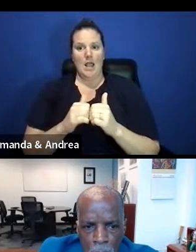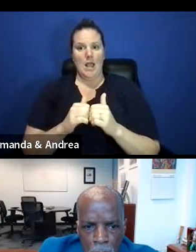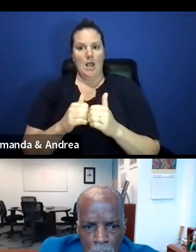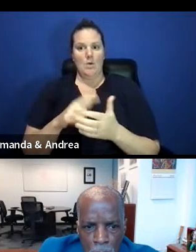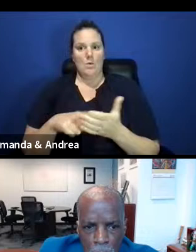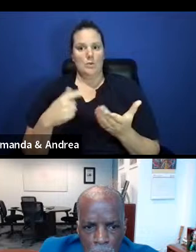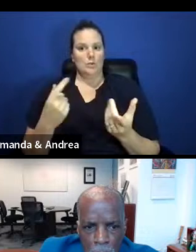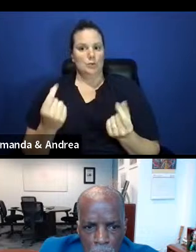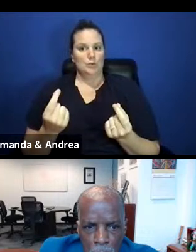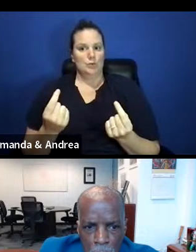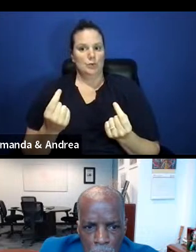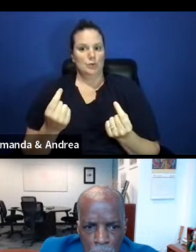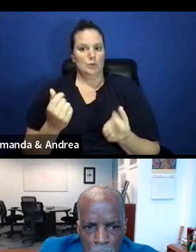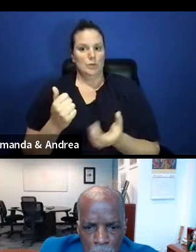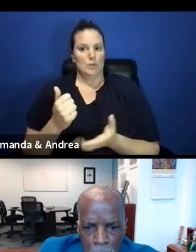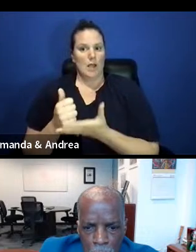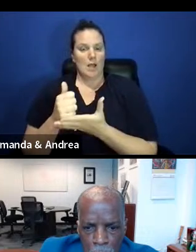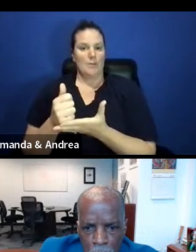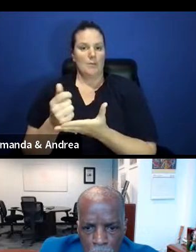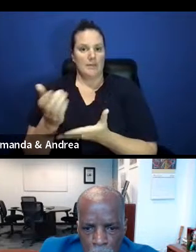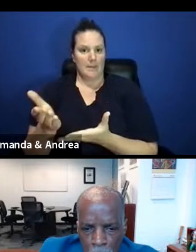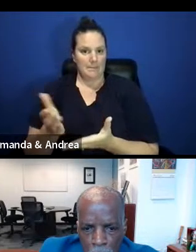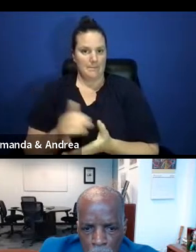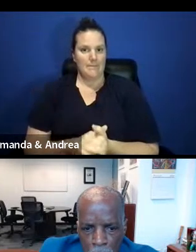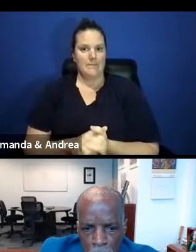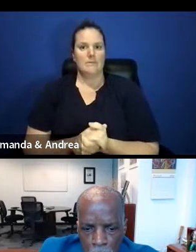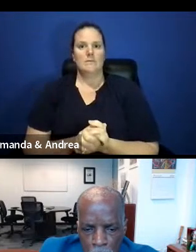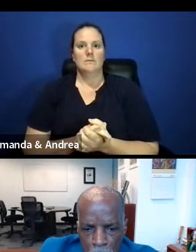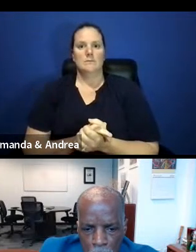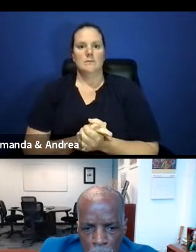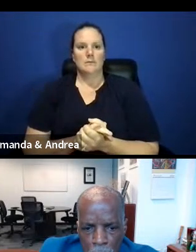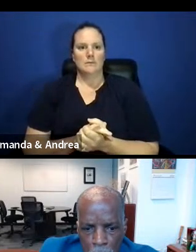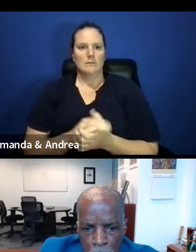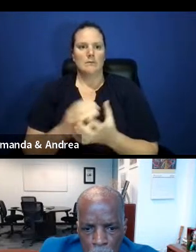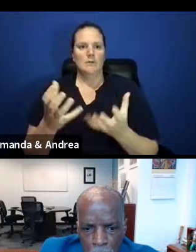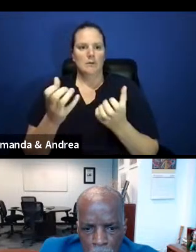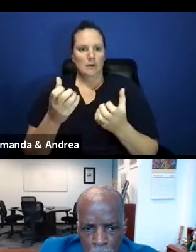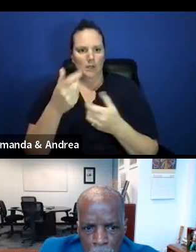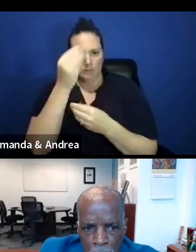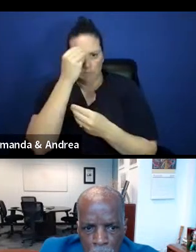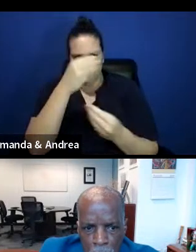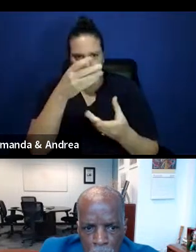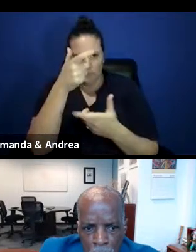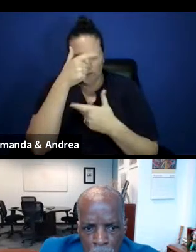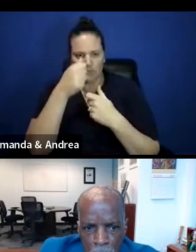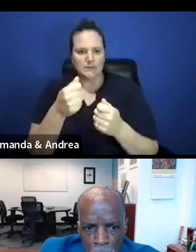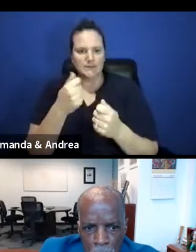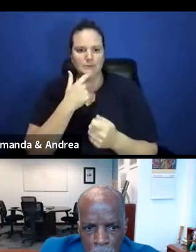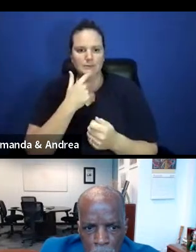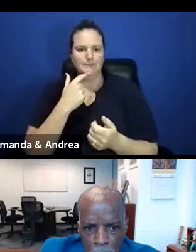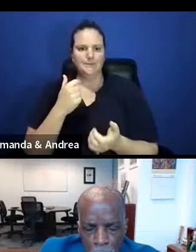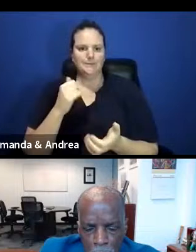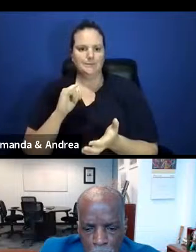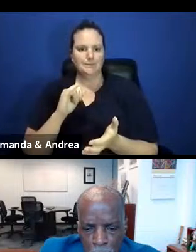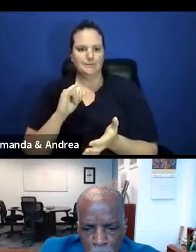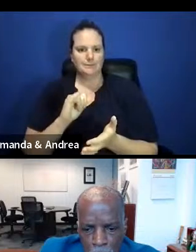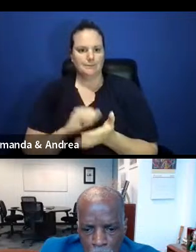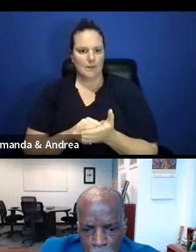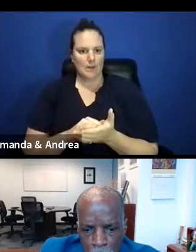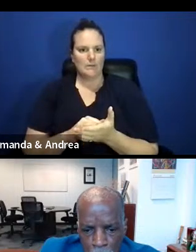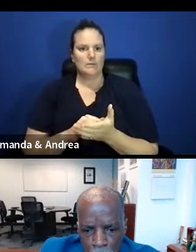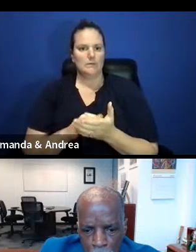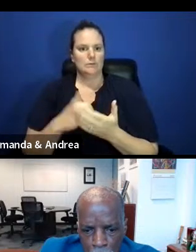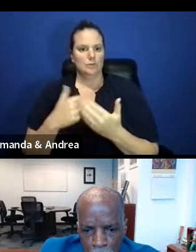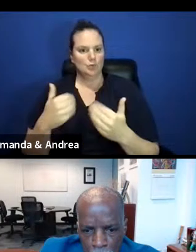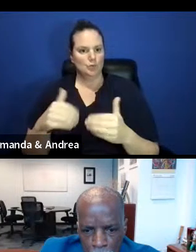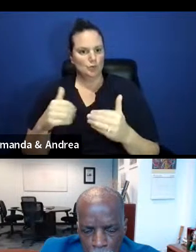want to do is going to help them. You want to get them interested by saying, this is going to be appealing to you. It's going to